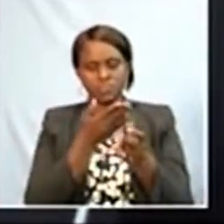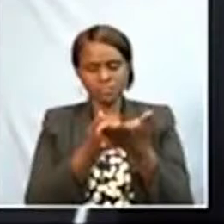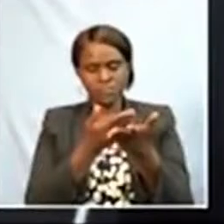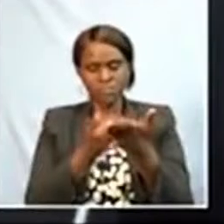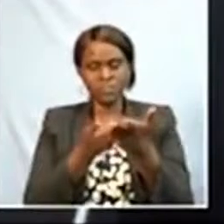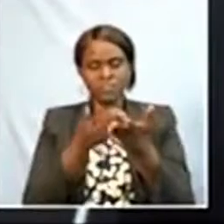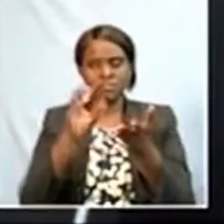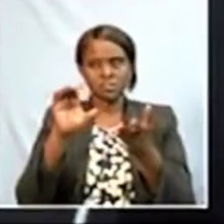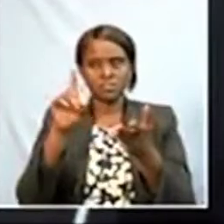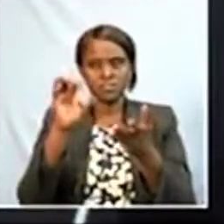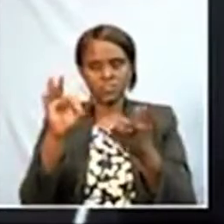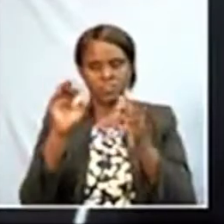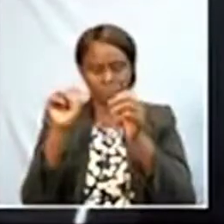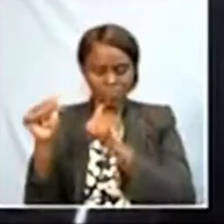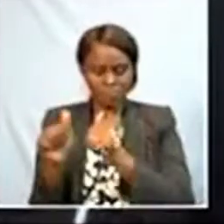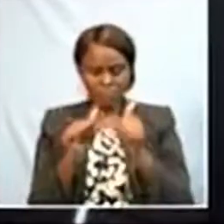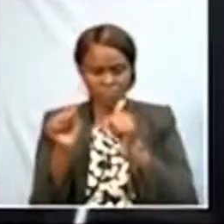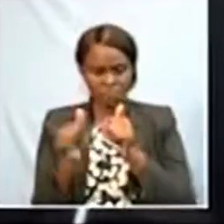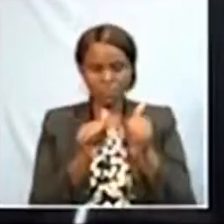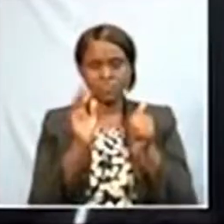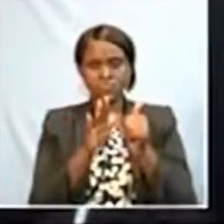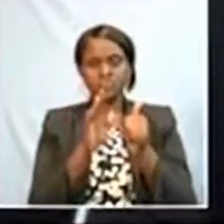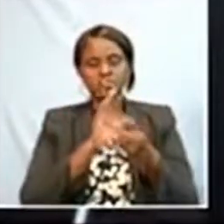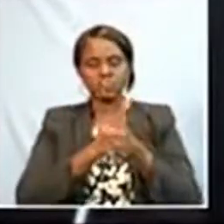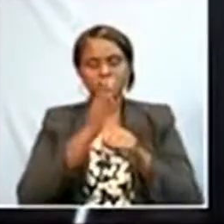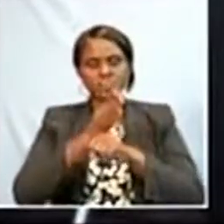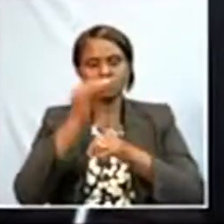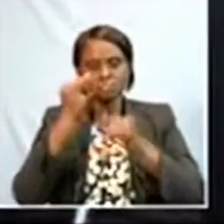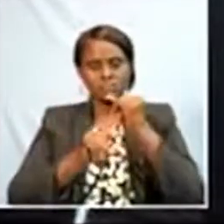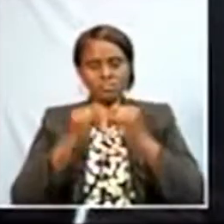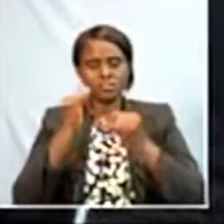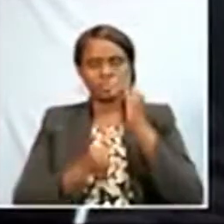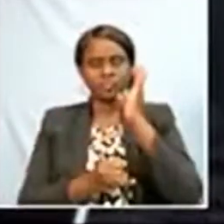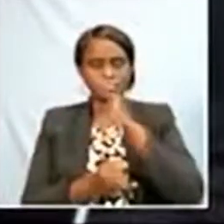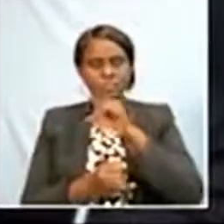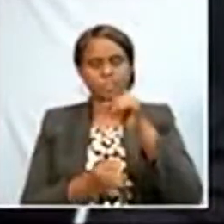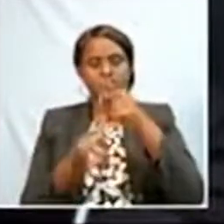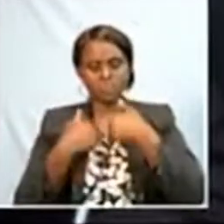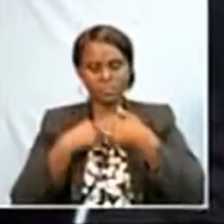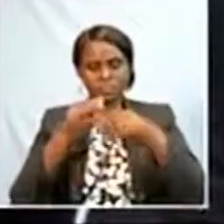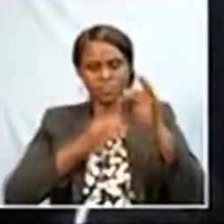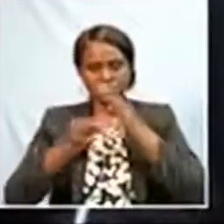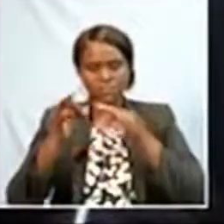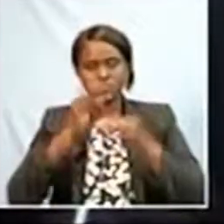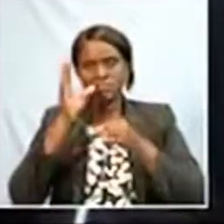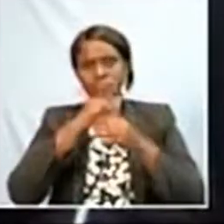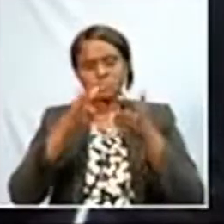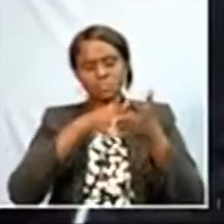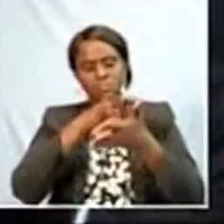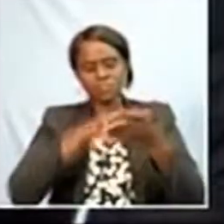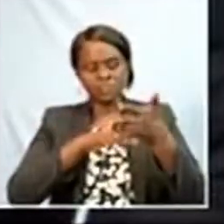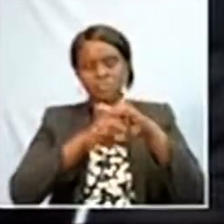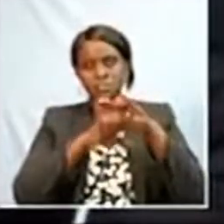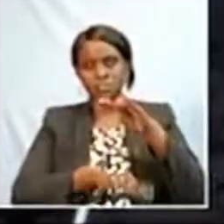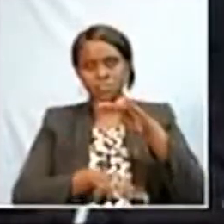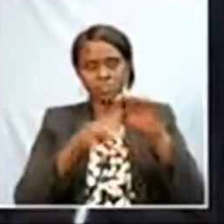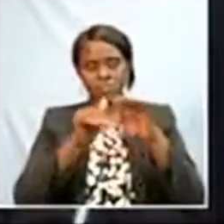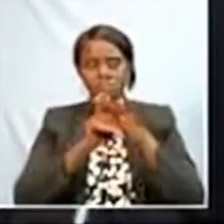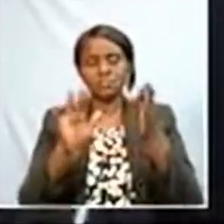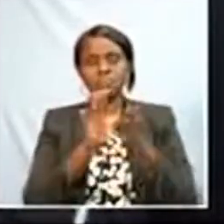CDF related activities. Then you have explained on the table below on page